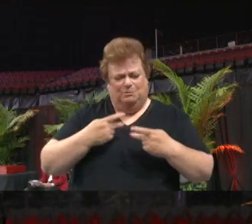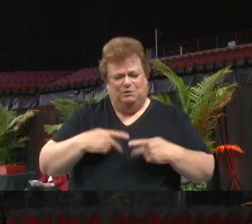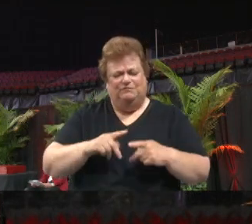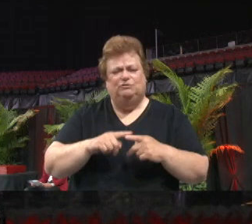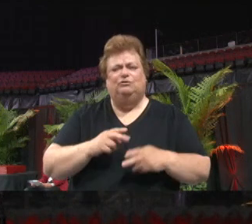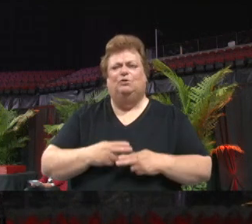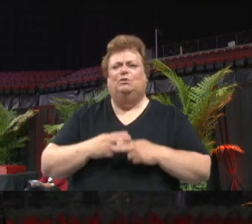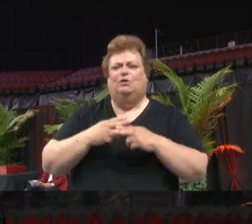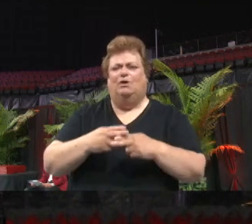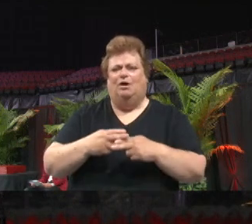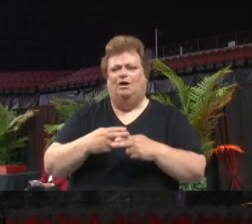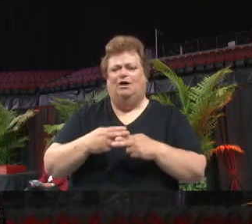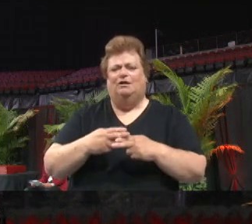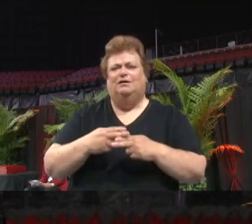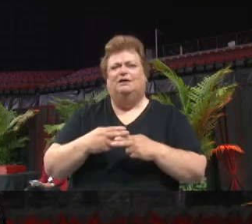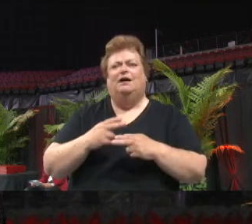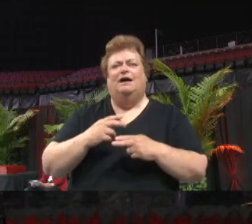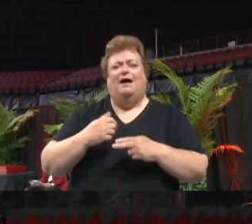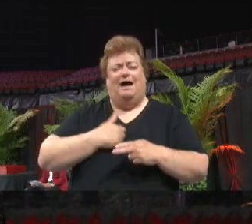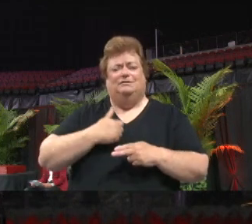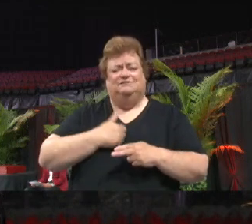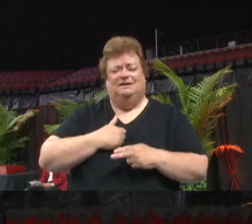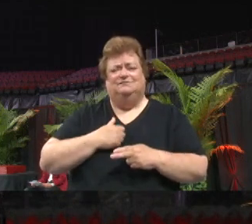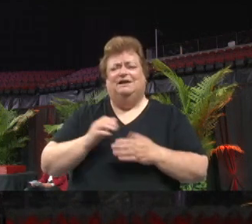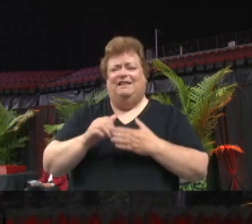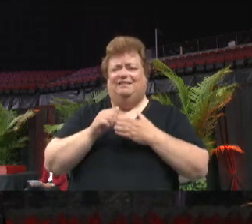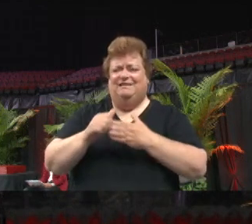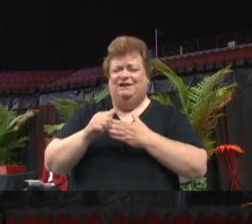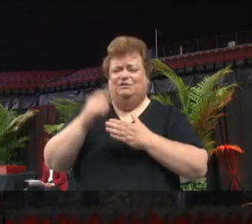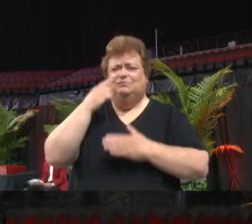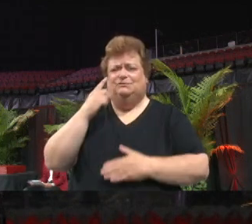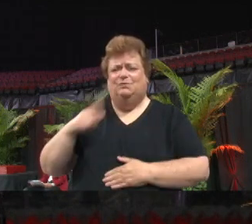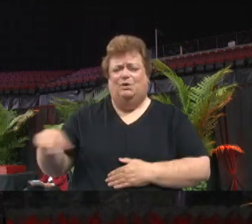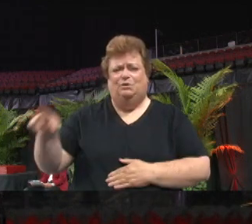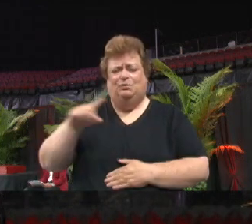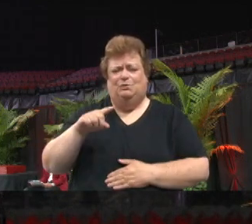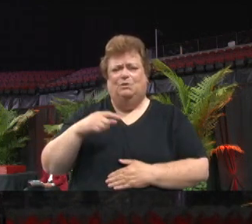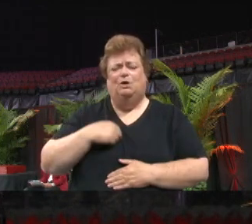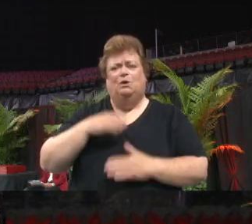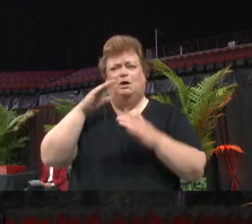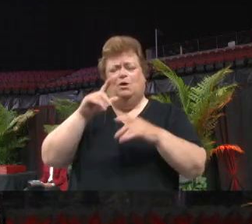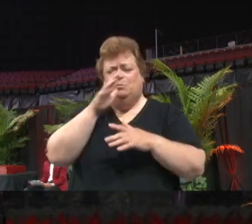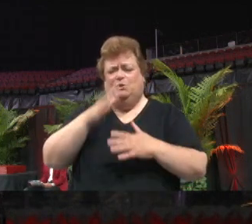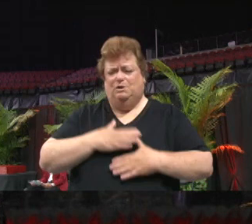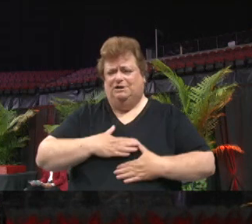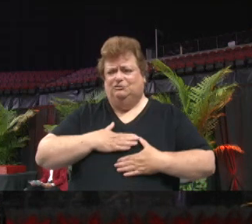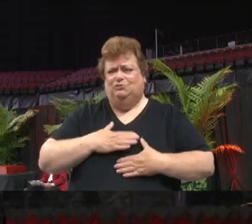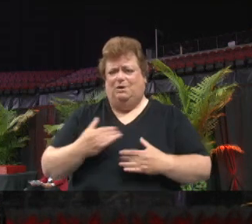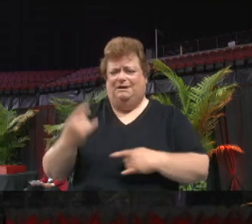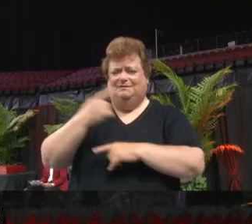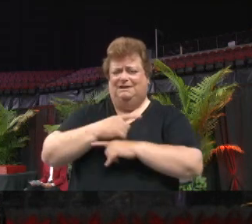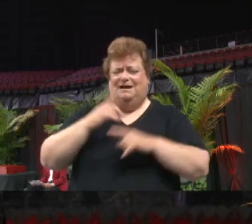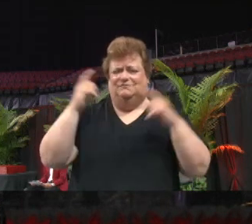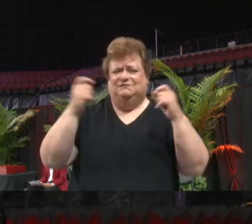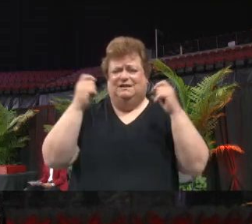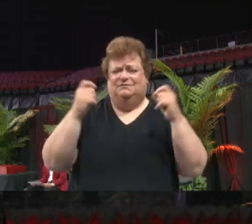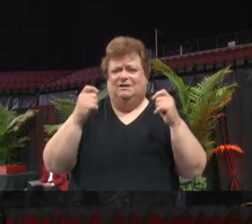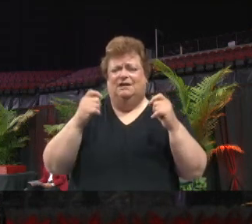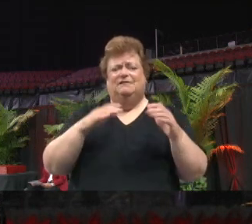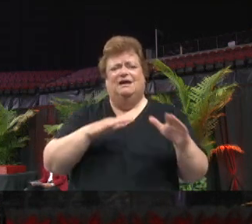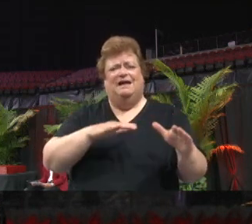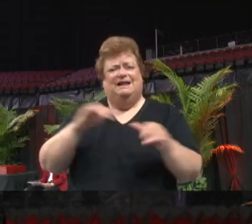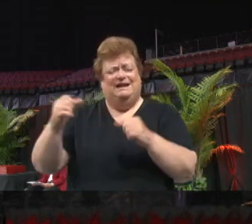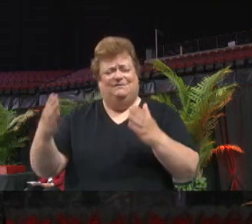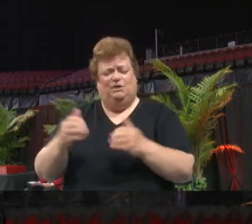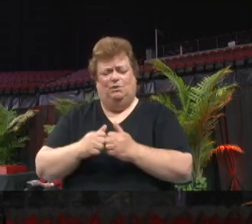called leaders for you. We hope you enjoy this day of celebration. We hope you leave us with a sense of